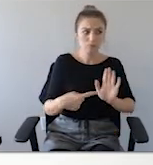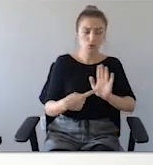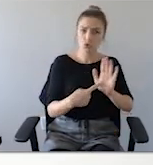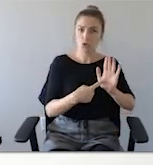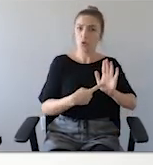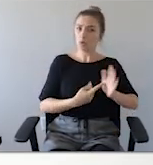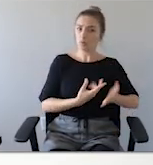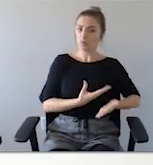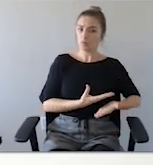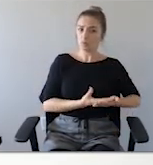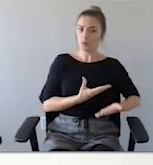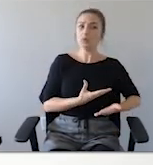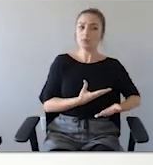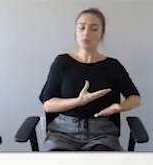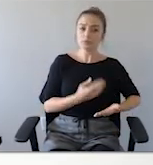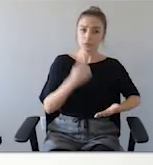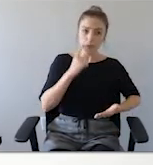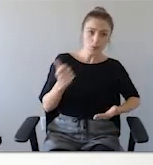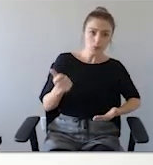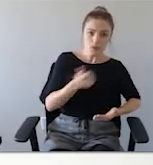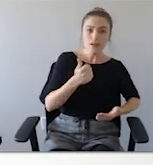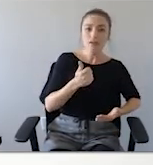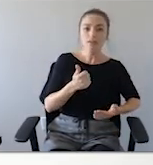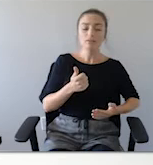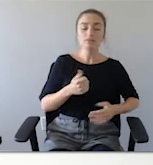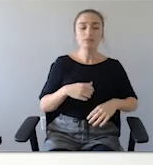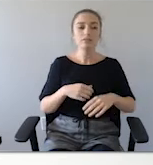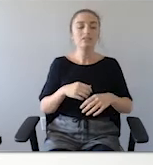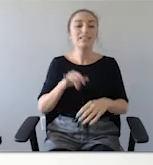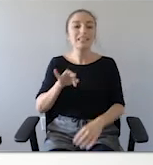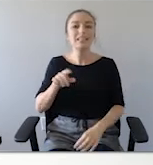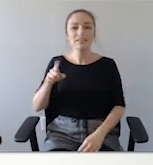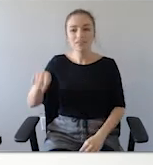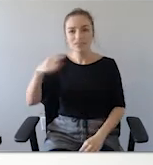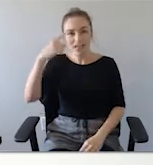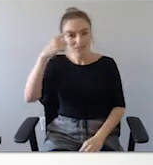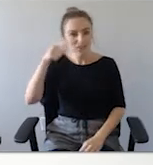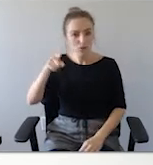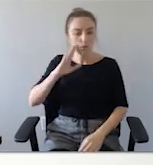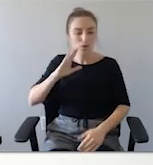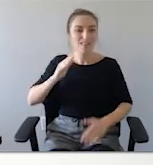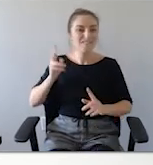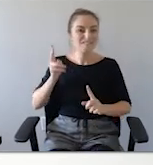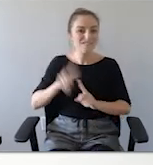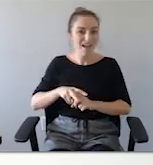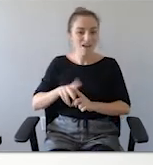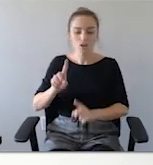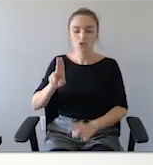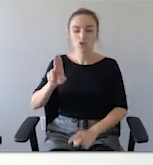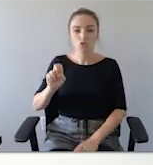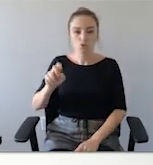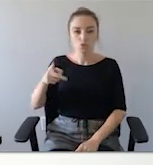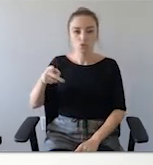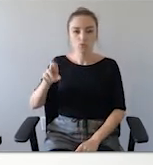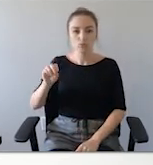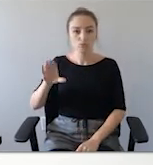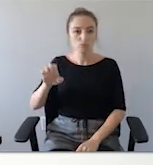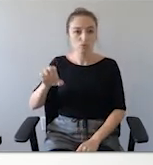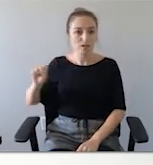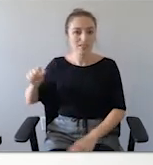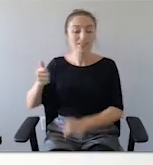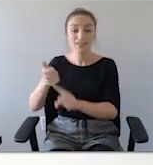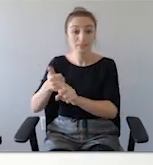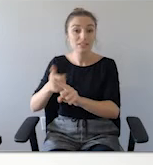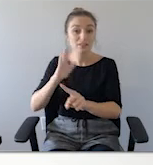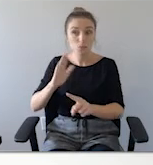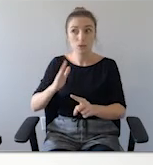due process, they're just gonna plan better. I never filed due process for my son,